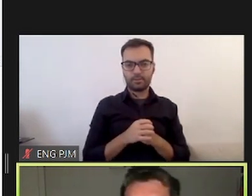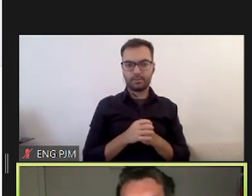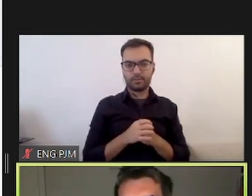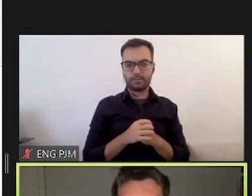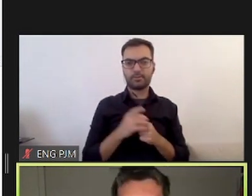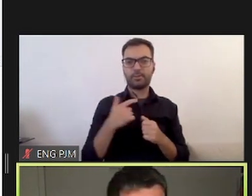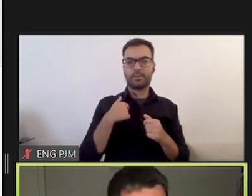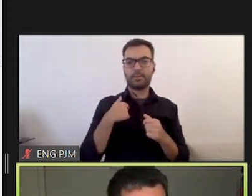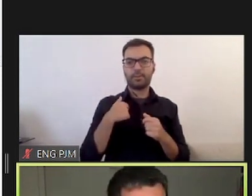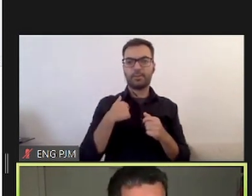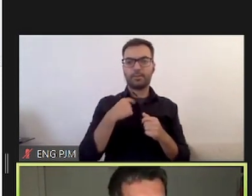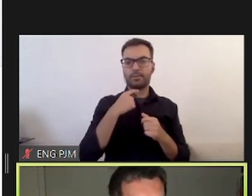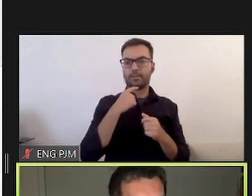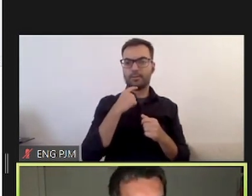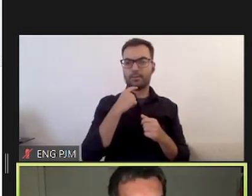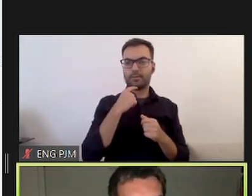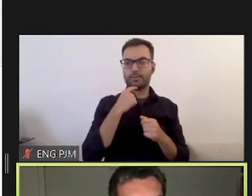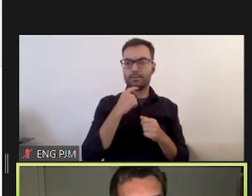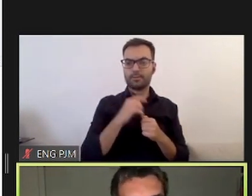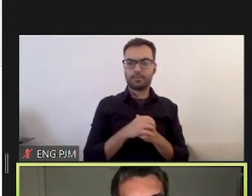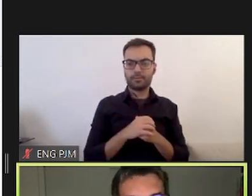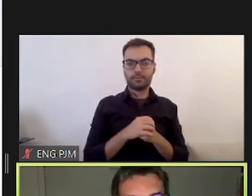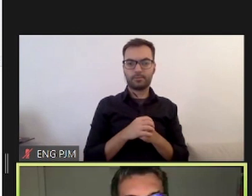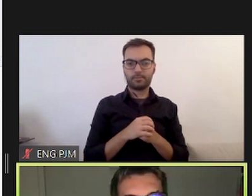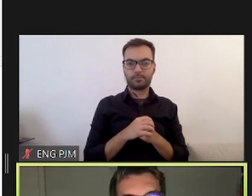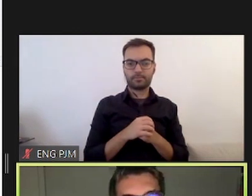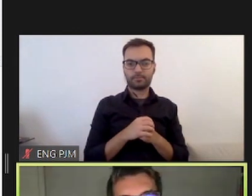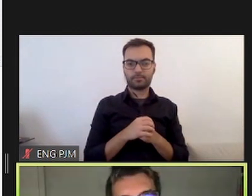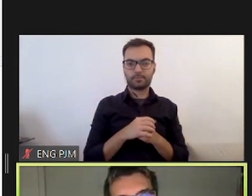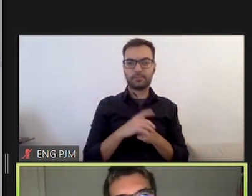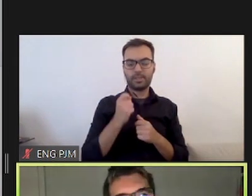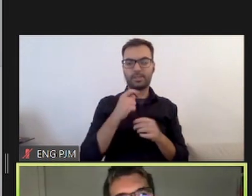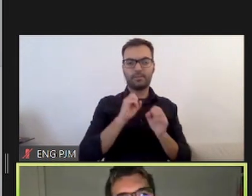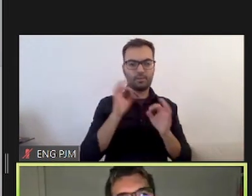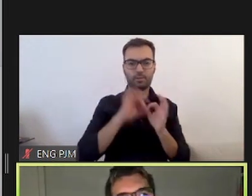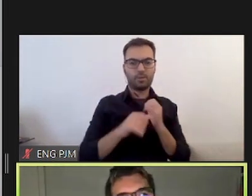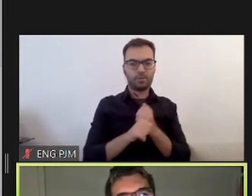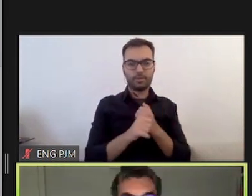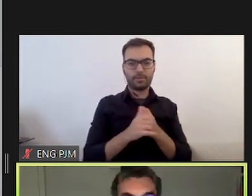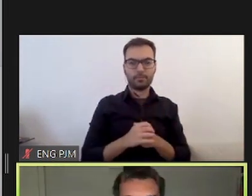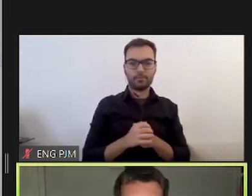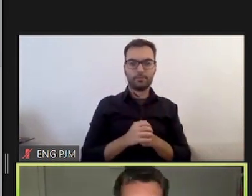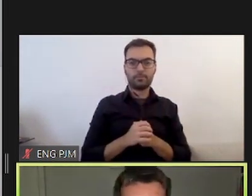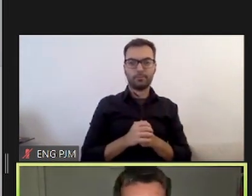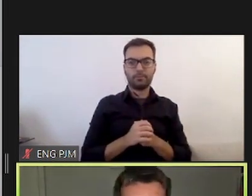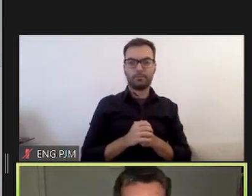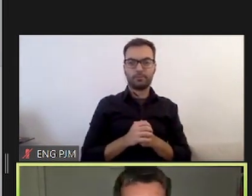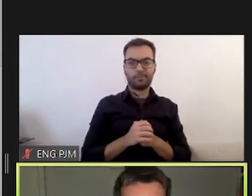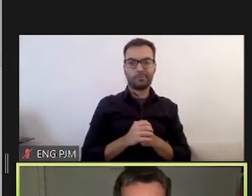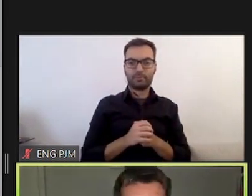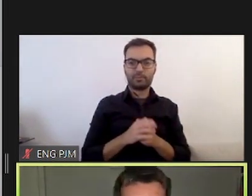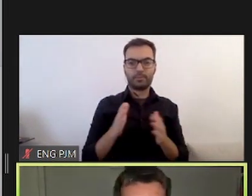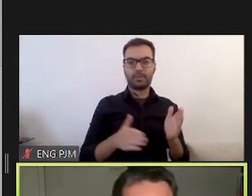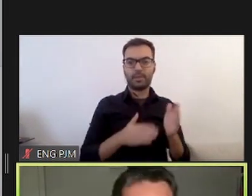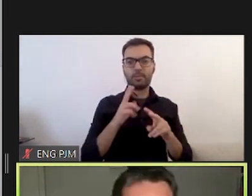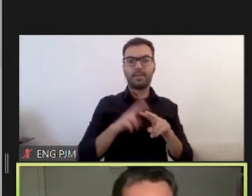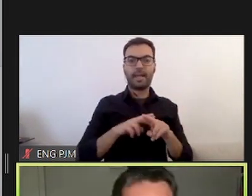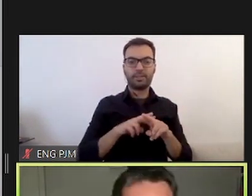I will let's tell this in the second. So another tool that